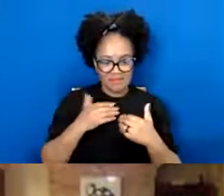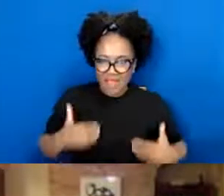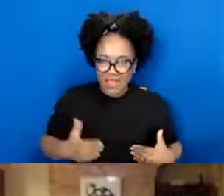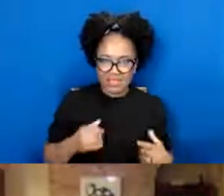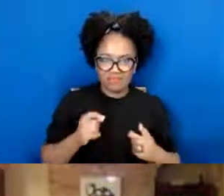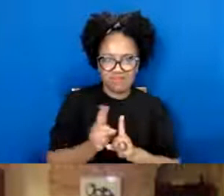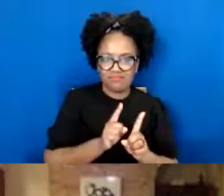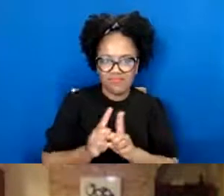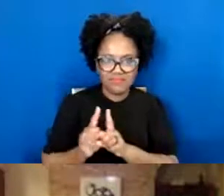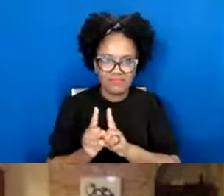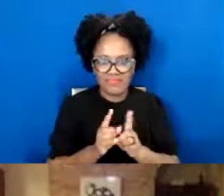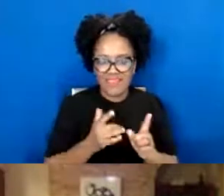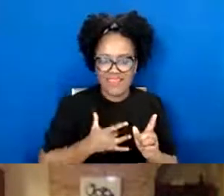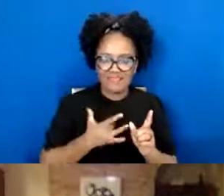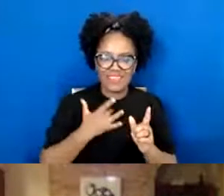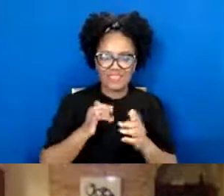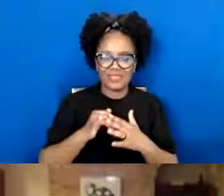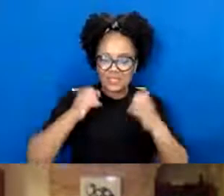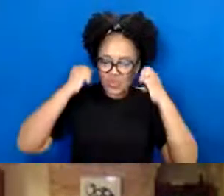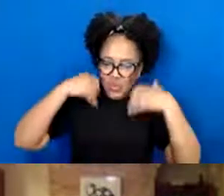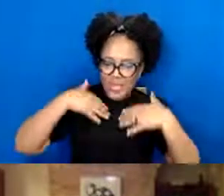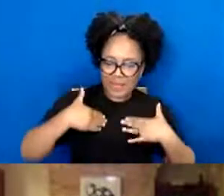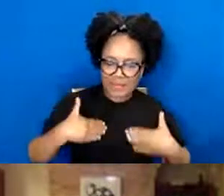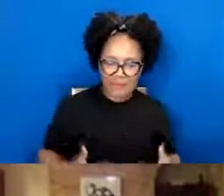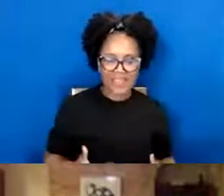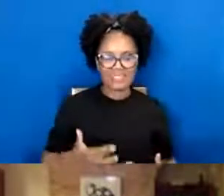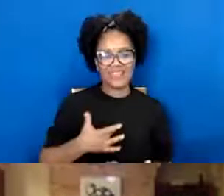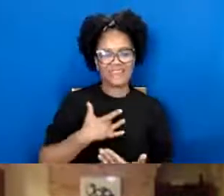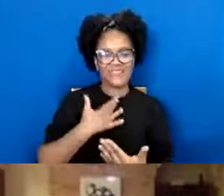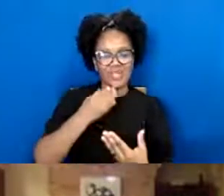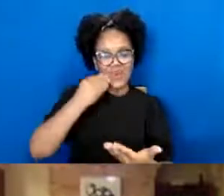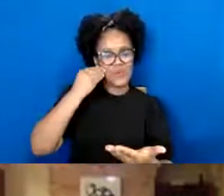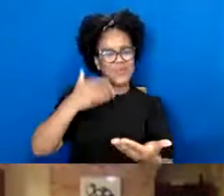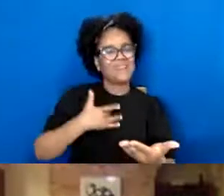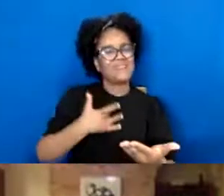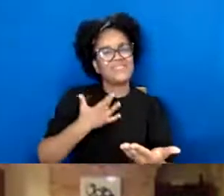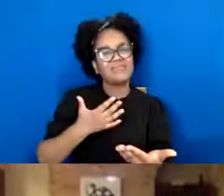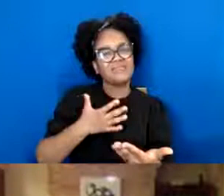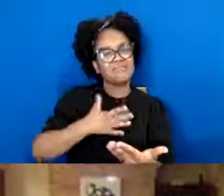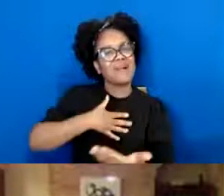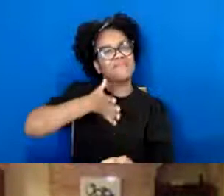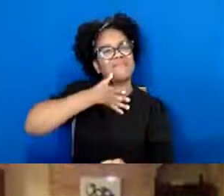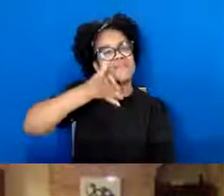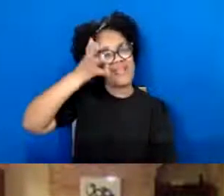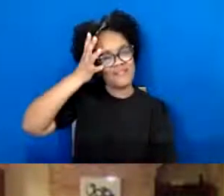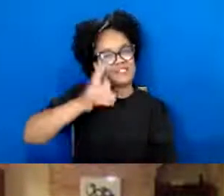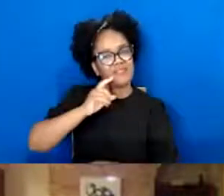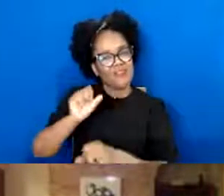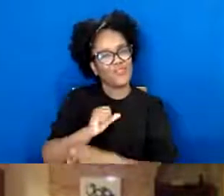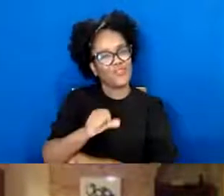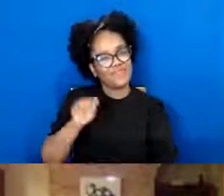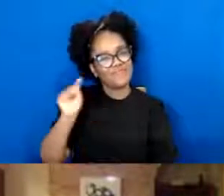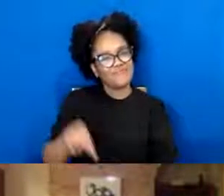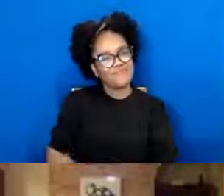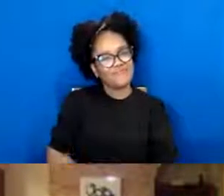I feel home. I feel concrete burns. Oh my goodness gracious. I love that, you know, you took the exercise to use